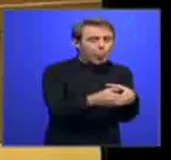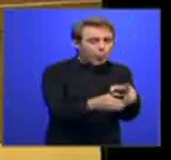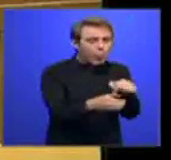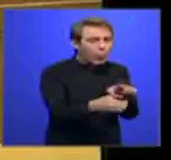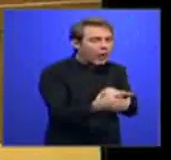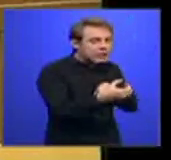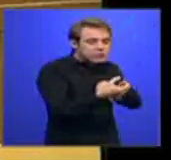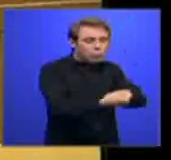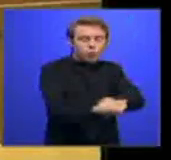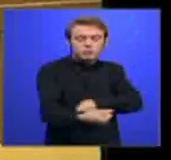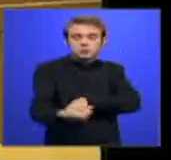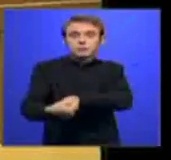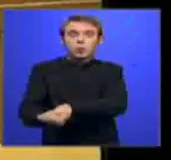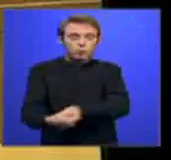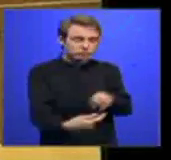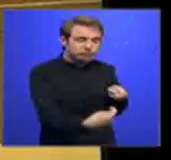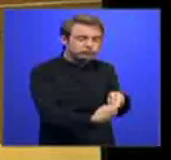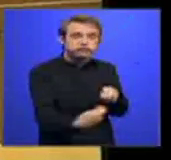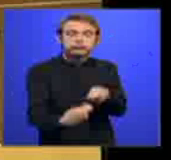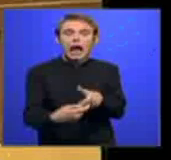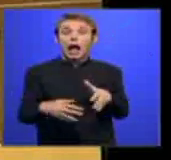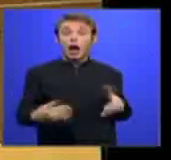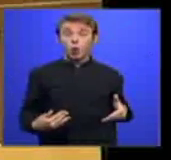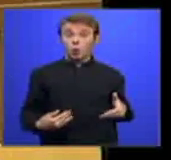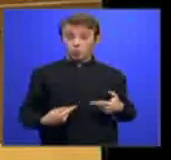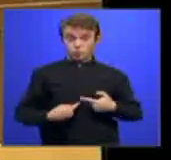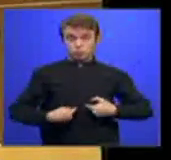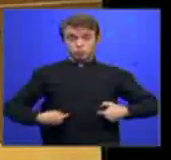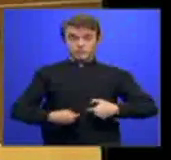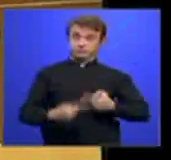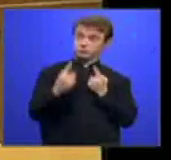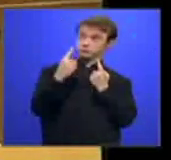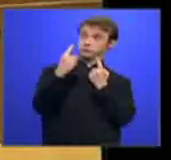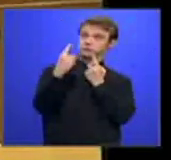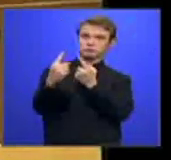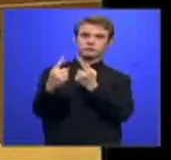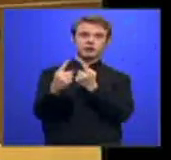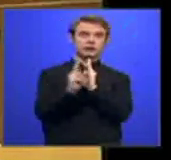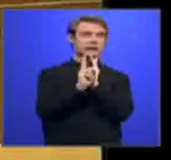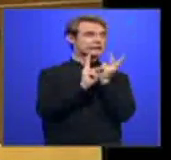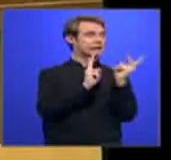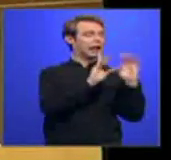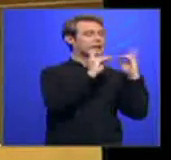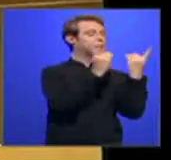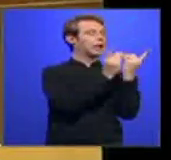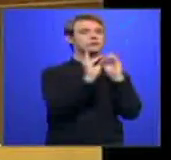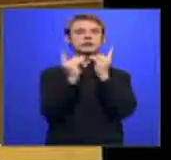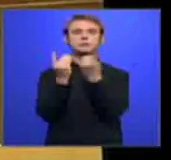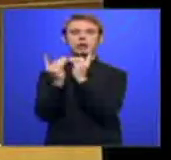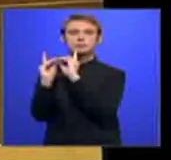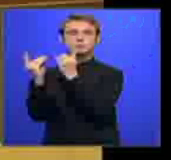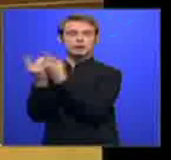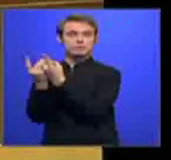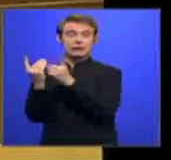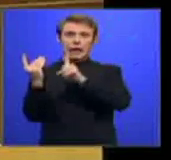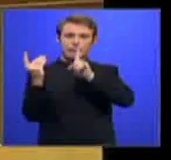the presidency currently is to get government departments to pay SMMEs within